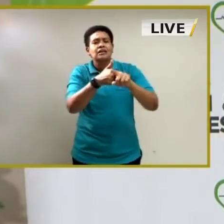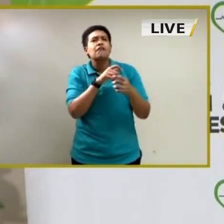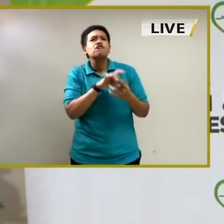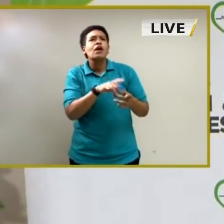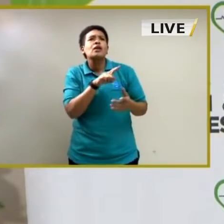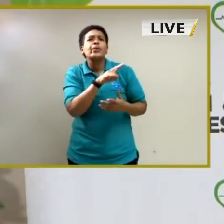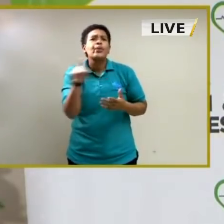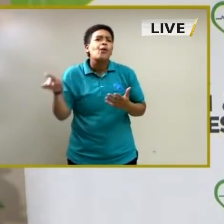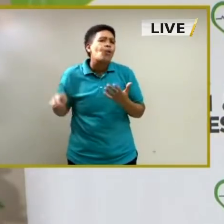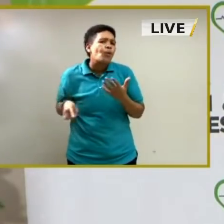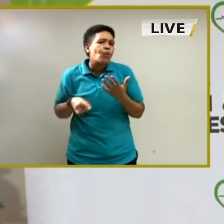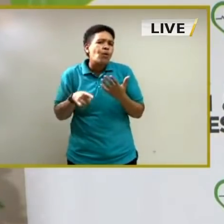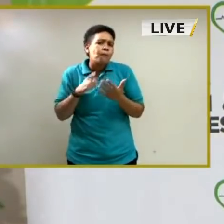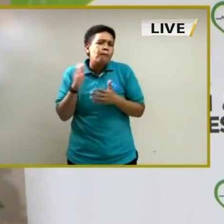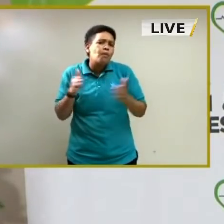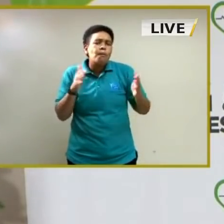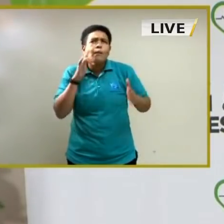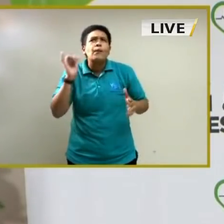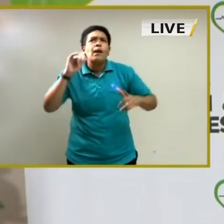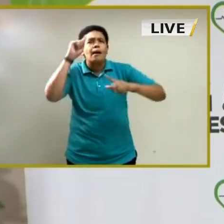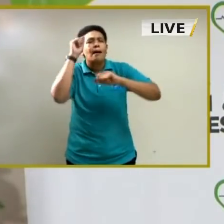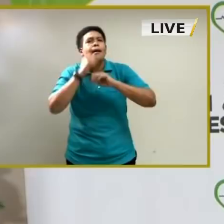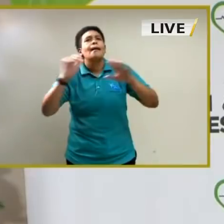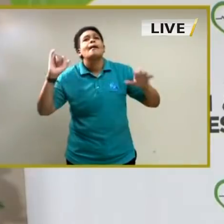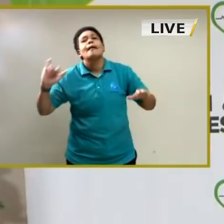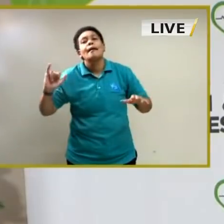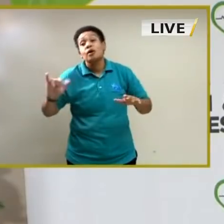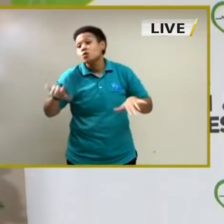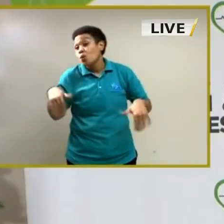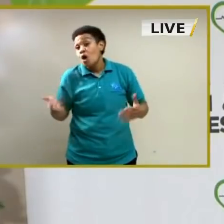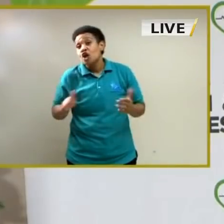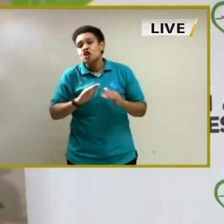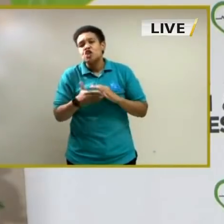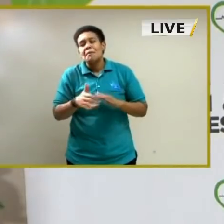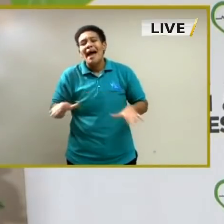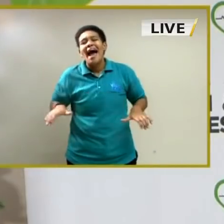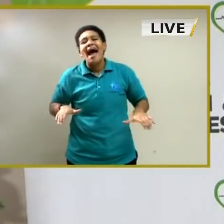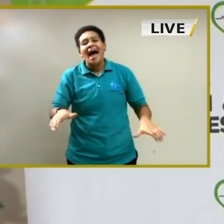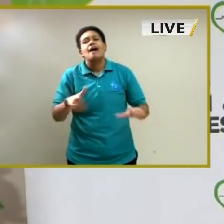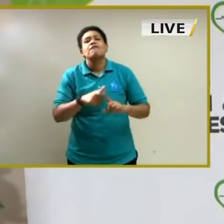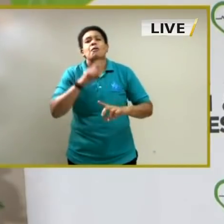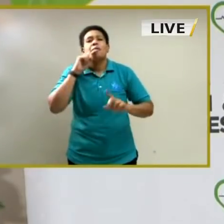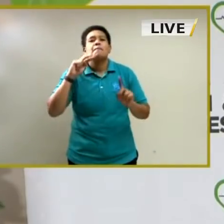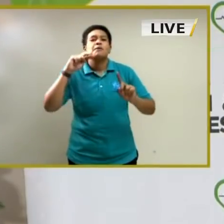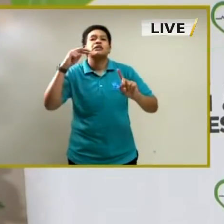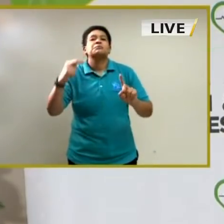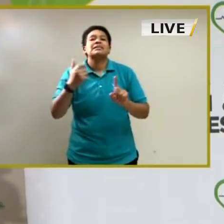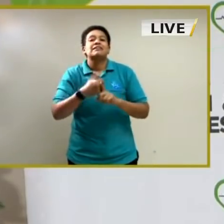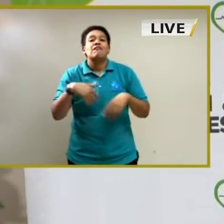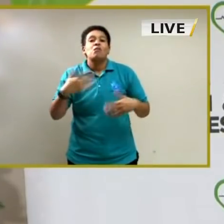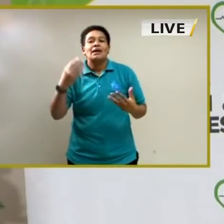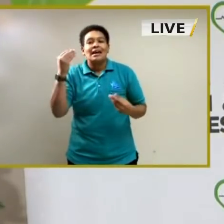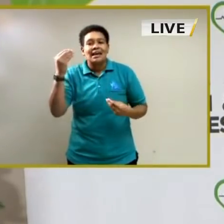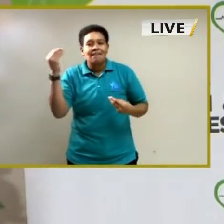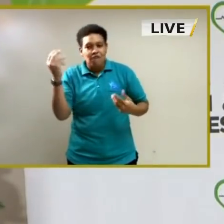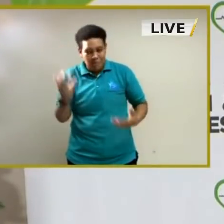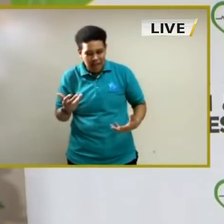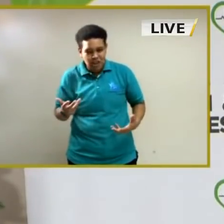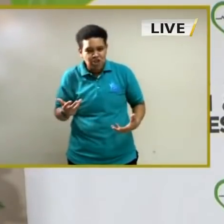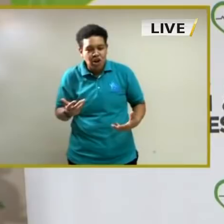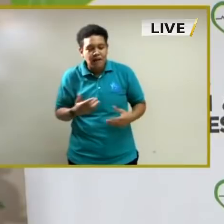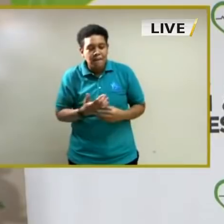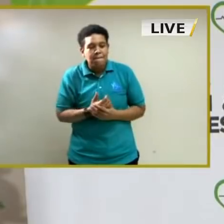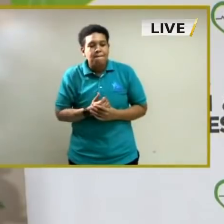those preparations so that Jamaicans act from a position of information. So what is